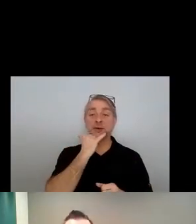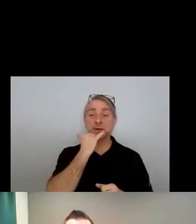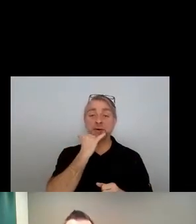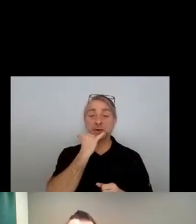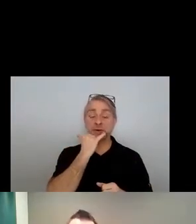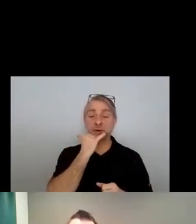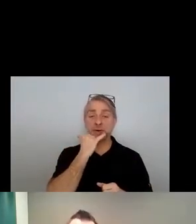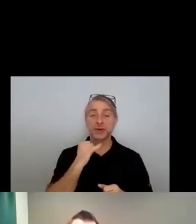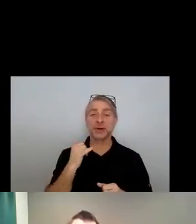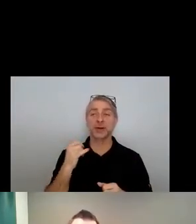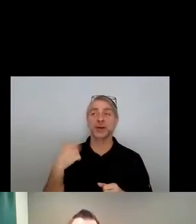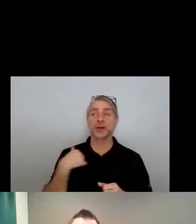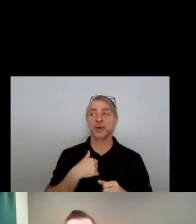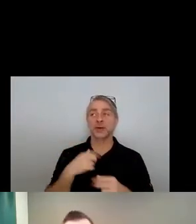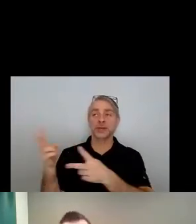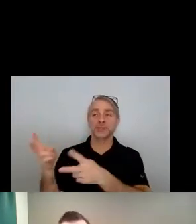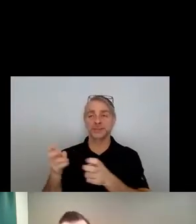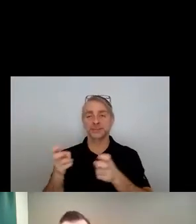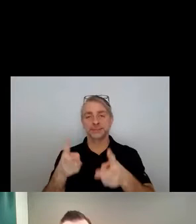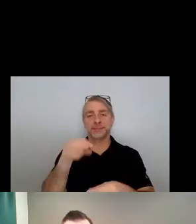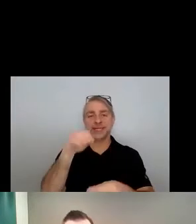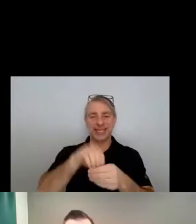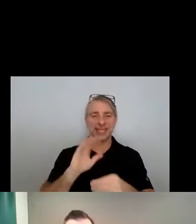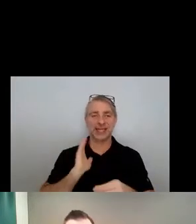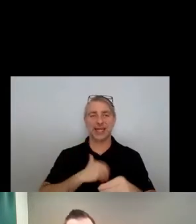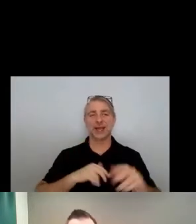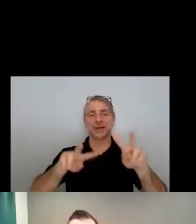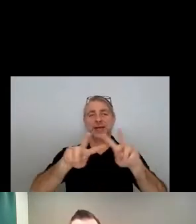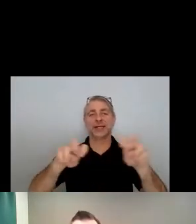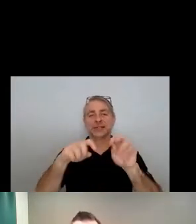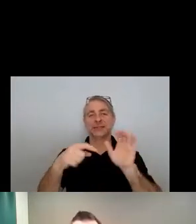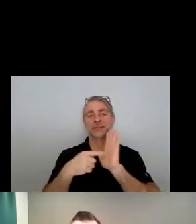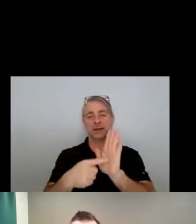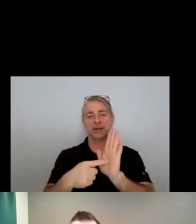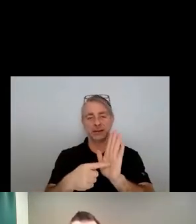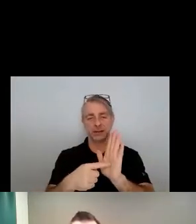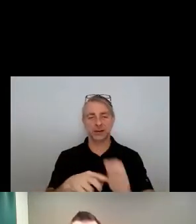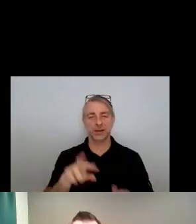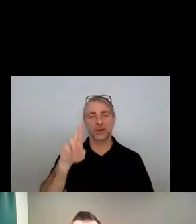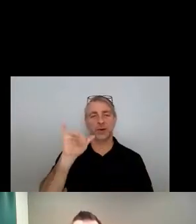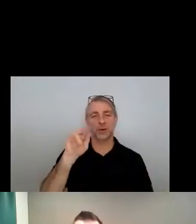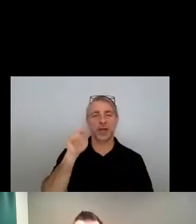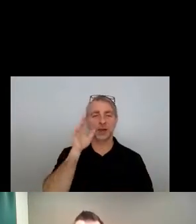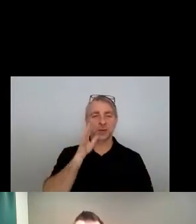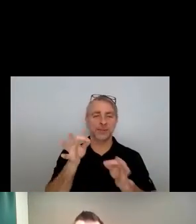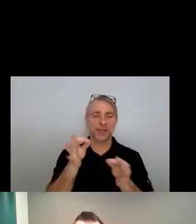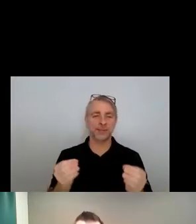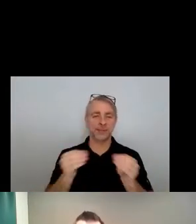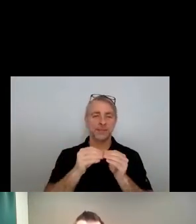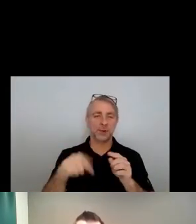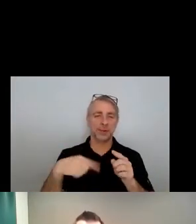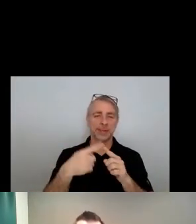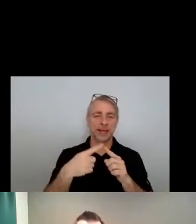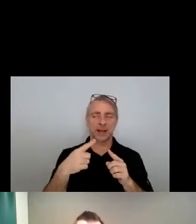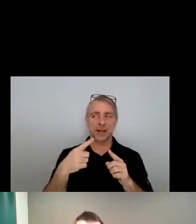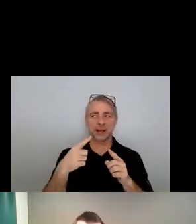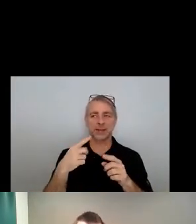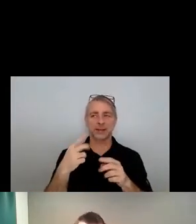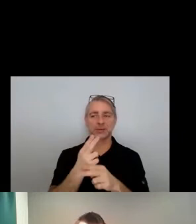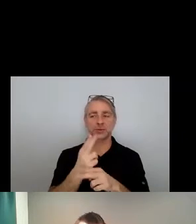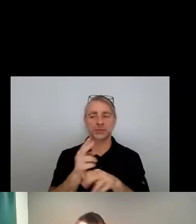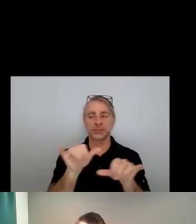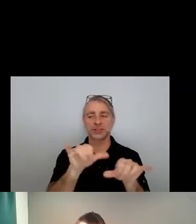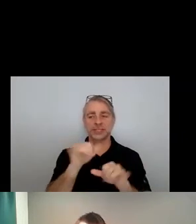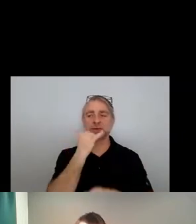in our meta-analytic model. And Ryan will talk about how that standard error gets used in those meta-analytic models.